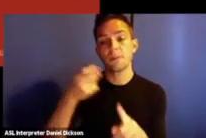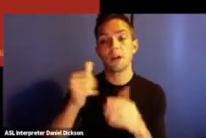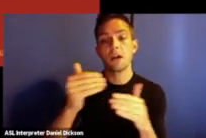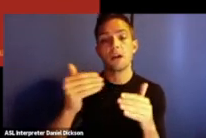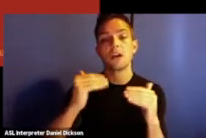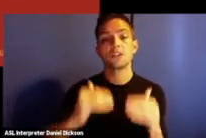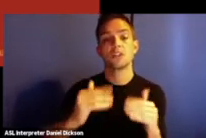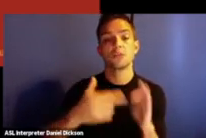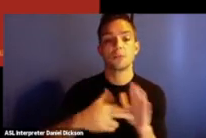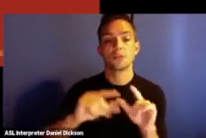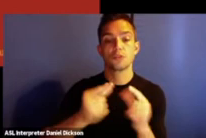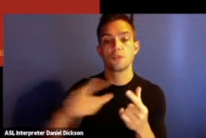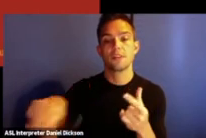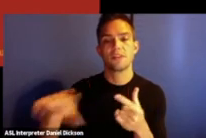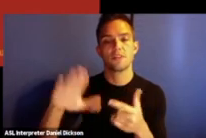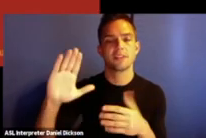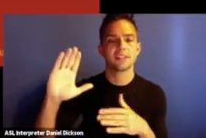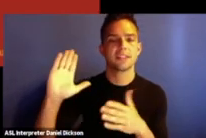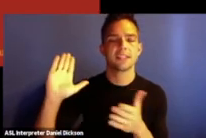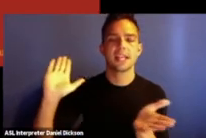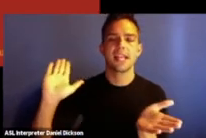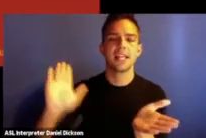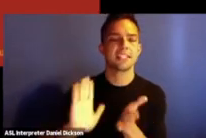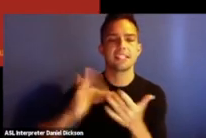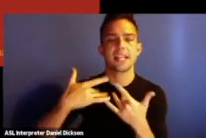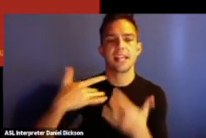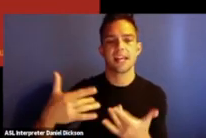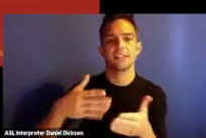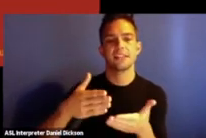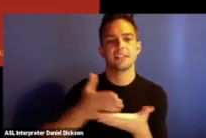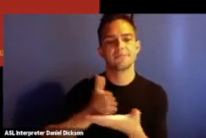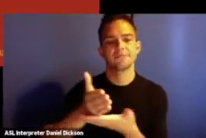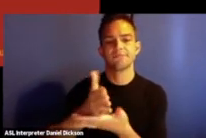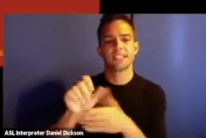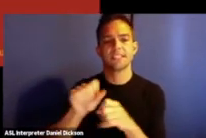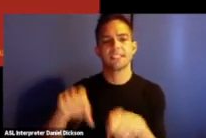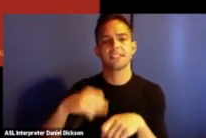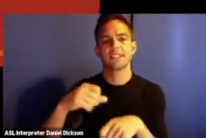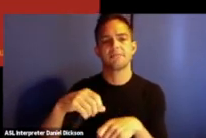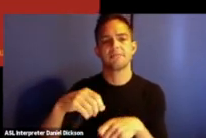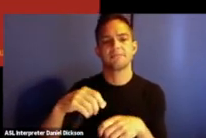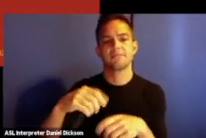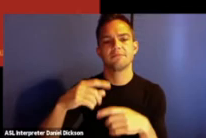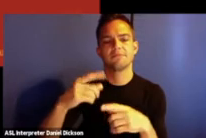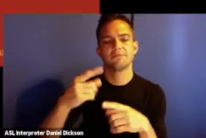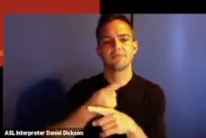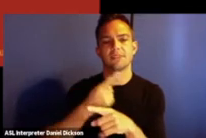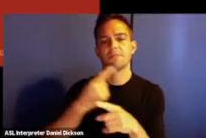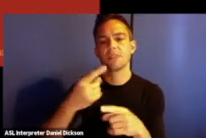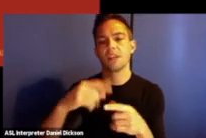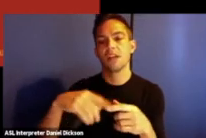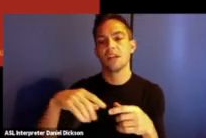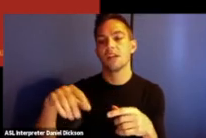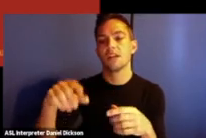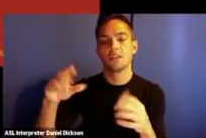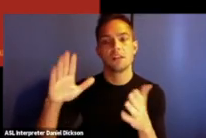underrepresented groups are the least likely to navigate that system successfully. And the result is that we have far less children from